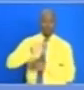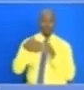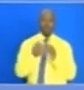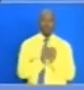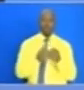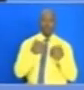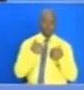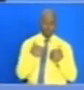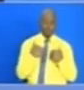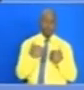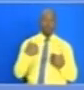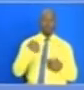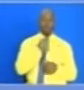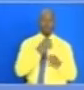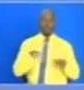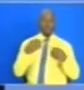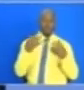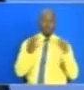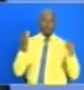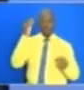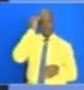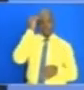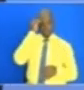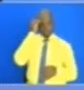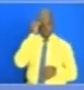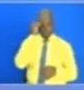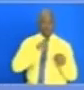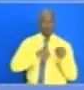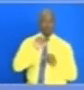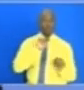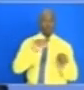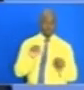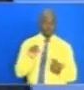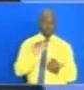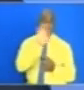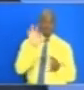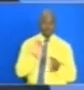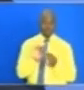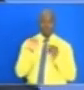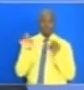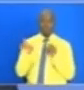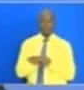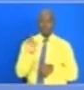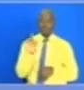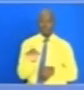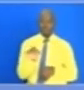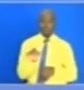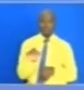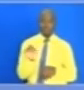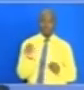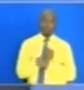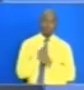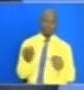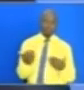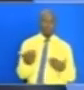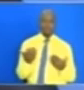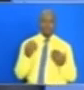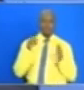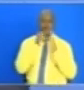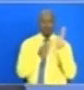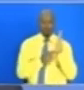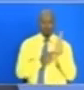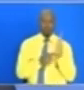have that. We have said we'll give free education. In terms of a specific like that, it may not, again, a manifesto